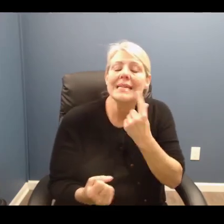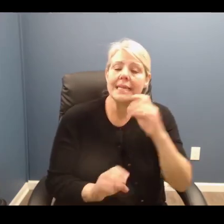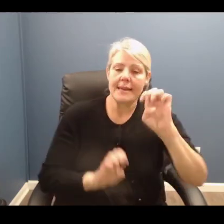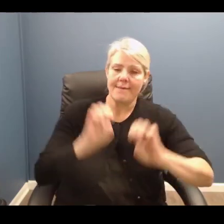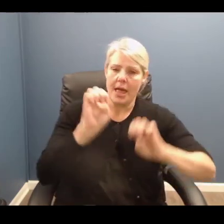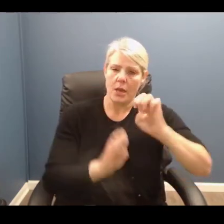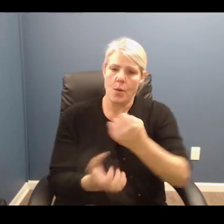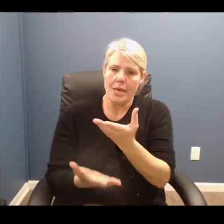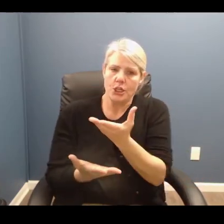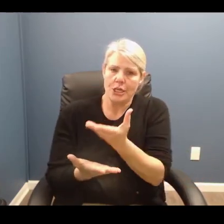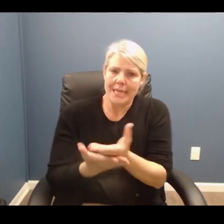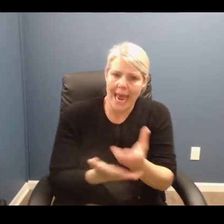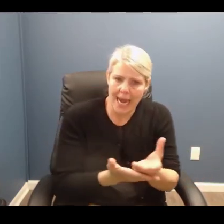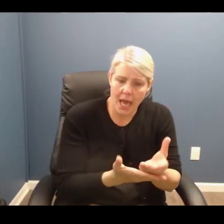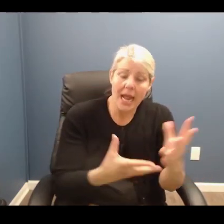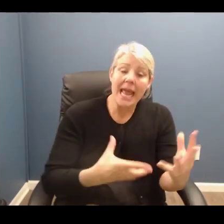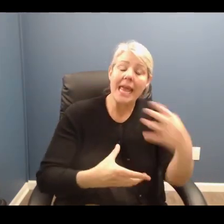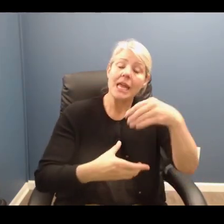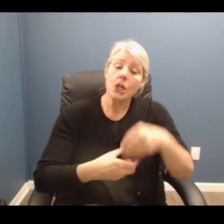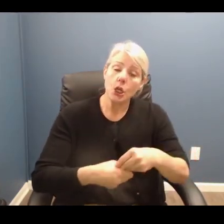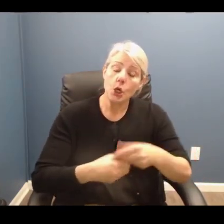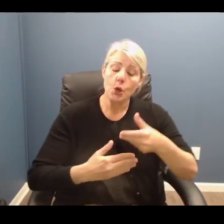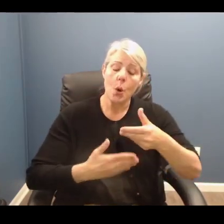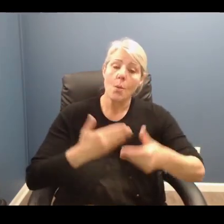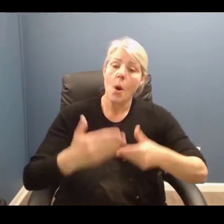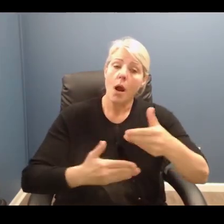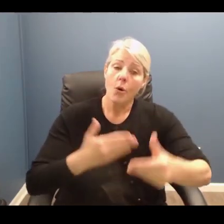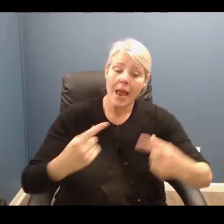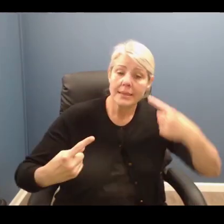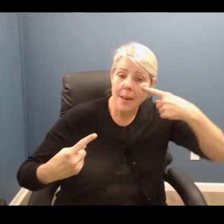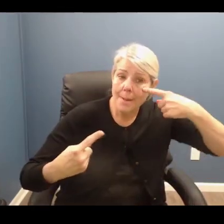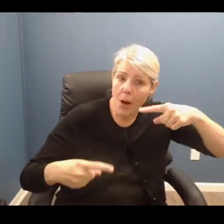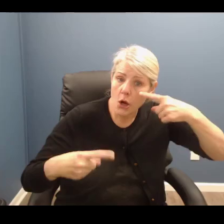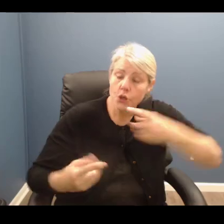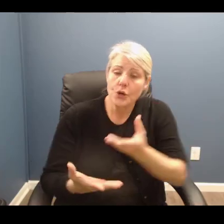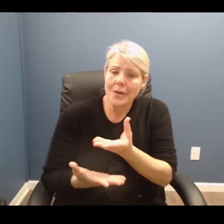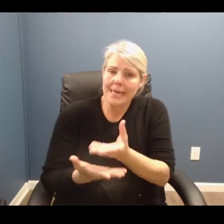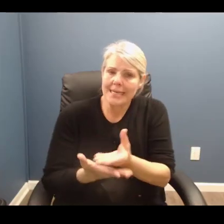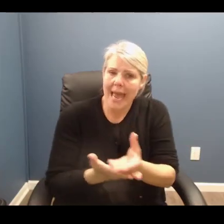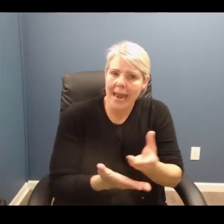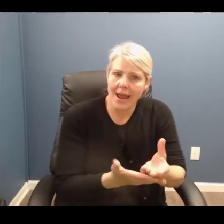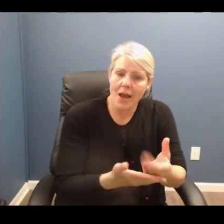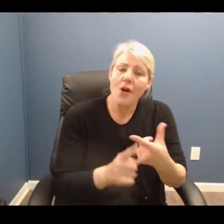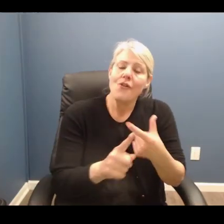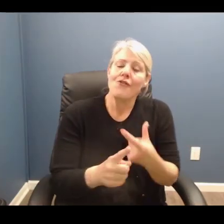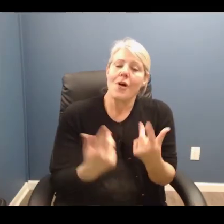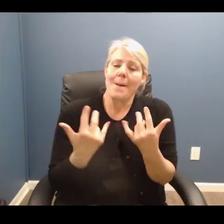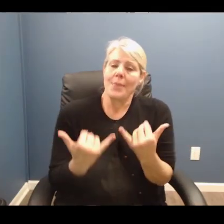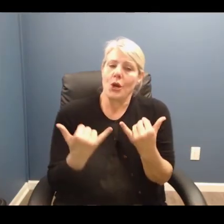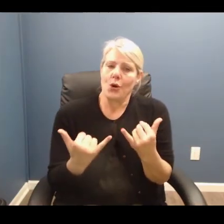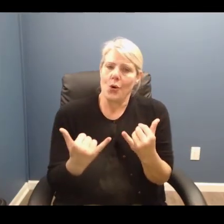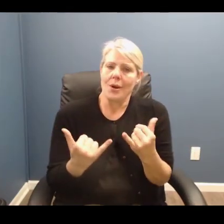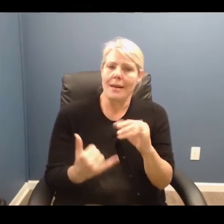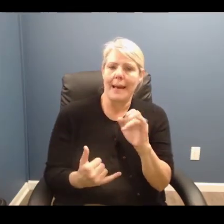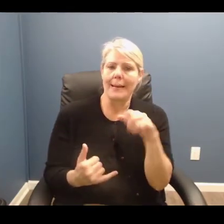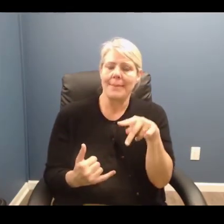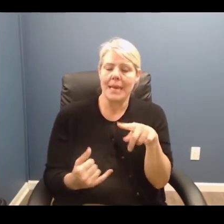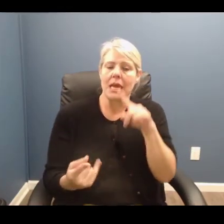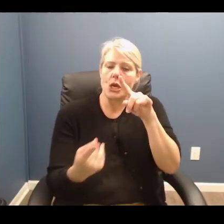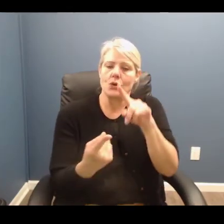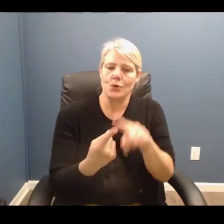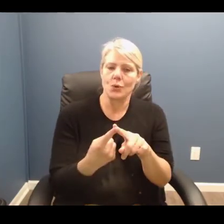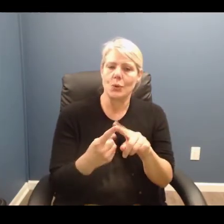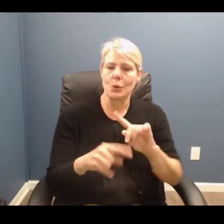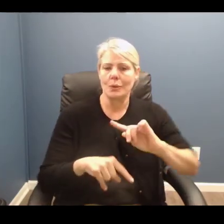data, including progress monitoring data from interventions or the current IEP to help develop the present levels.